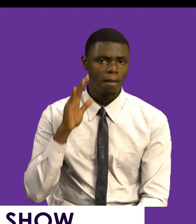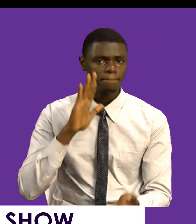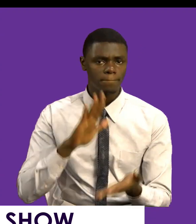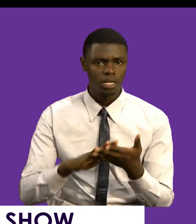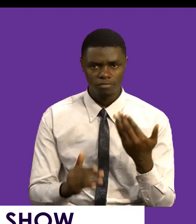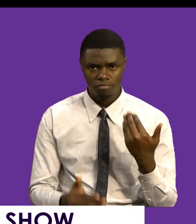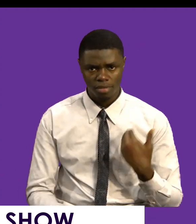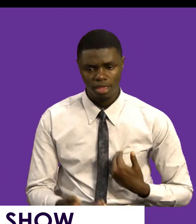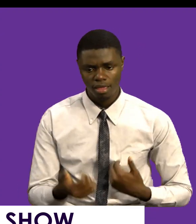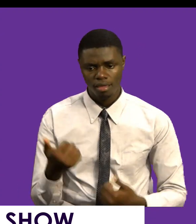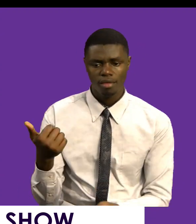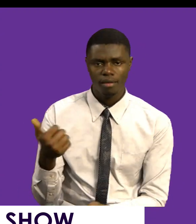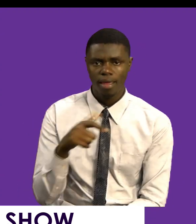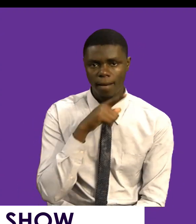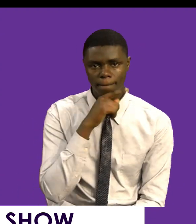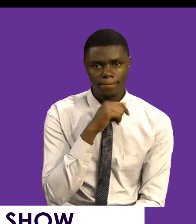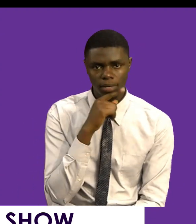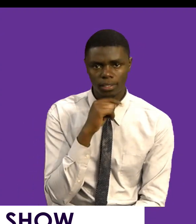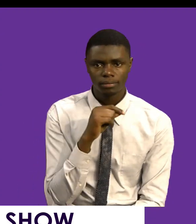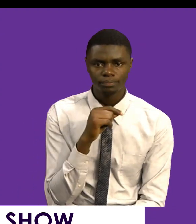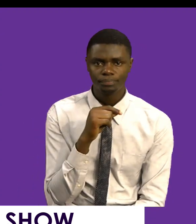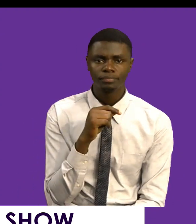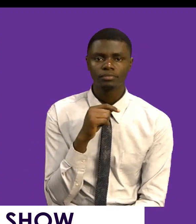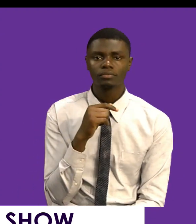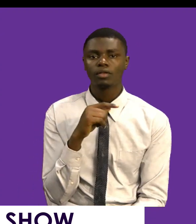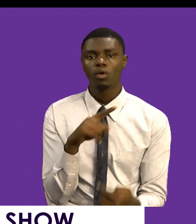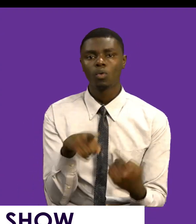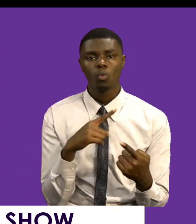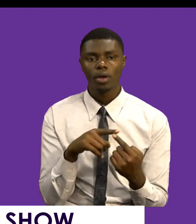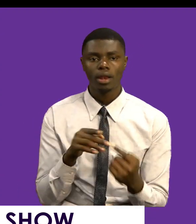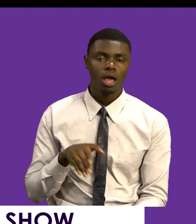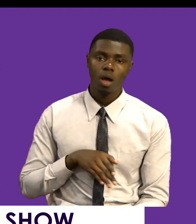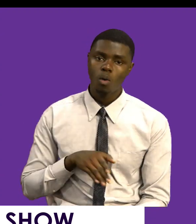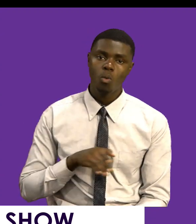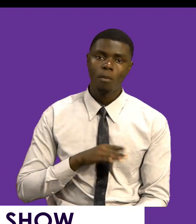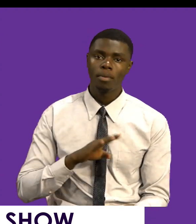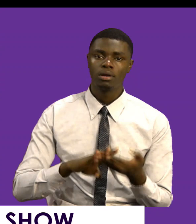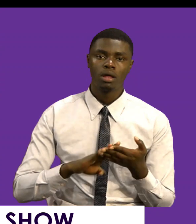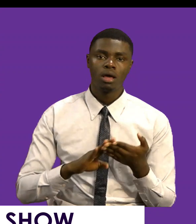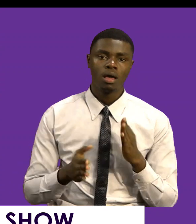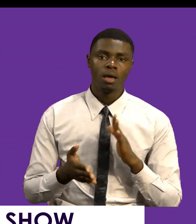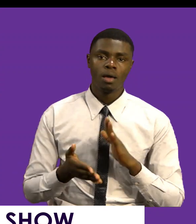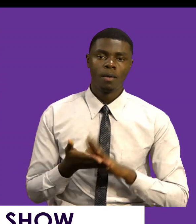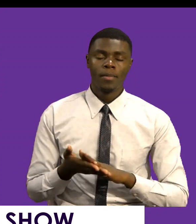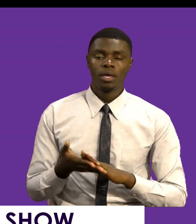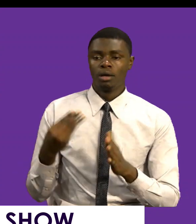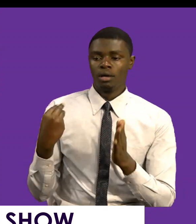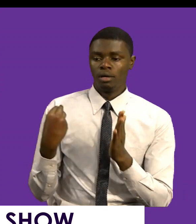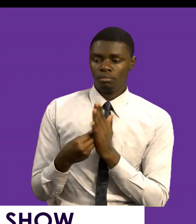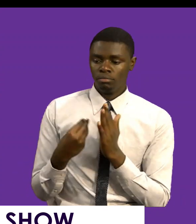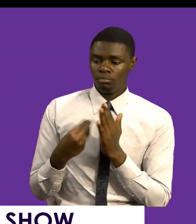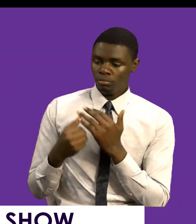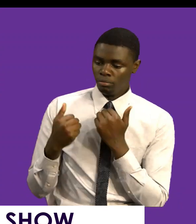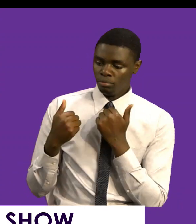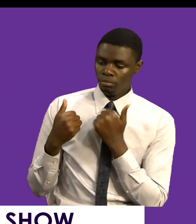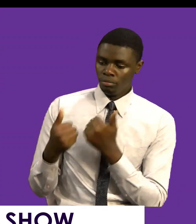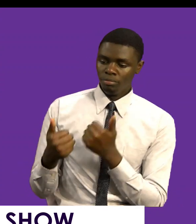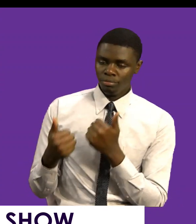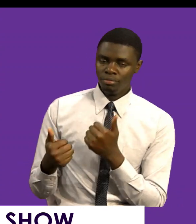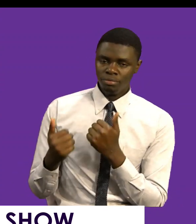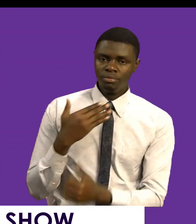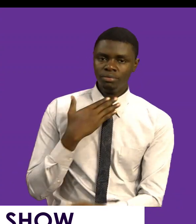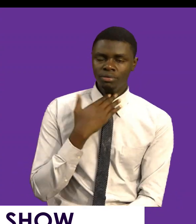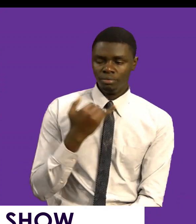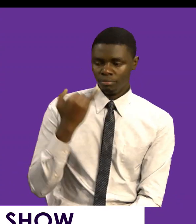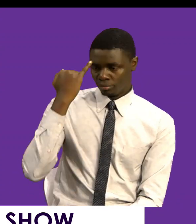me, any man, whenever their woman gets a bit more financially endowed, they would want